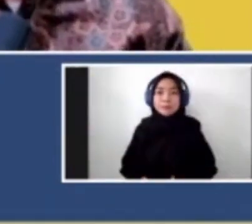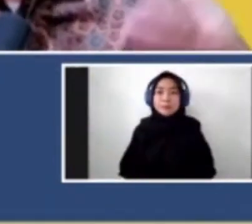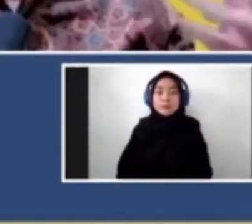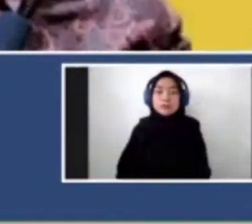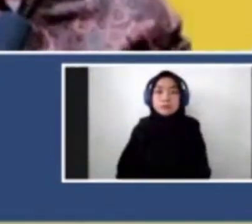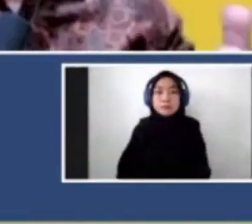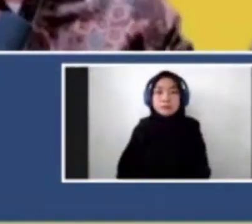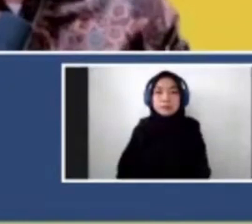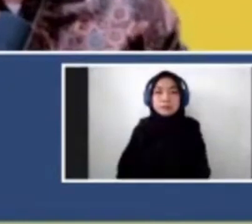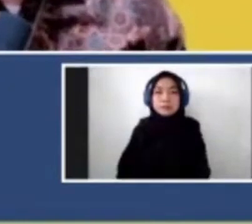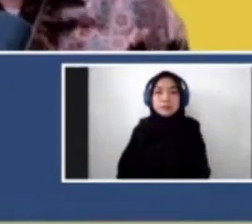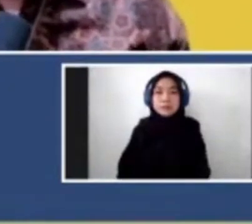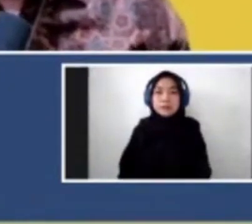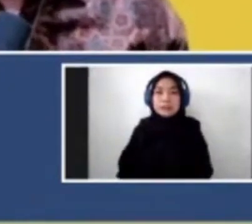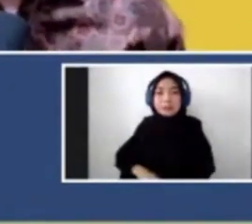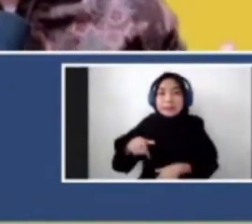our modern